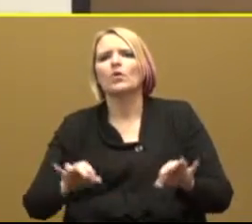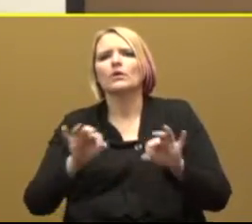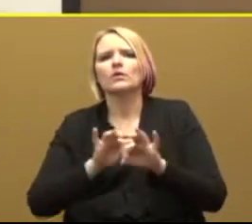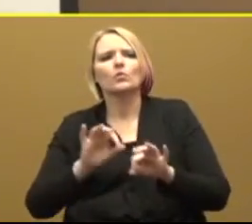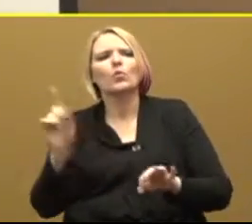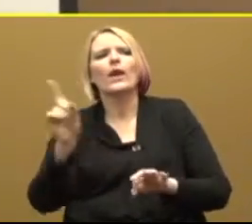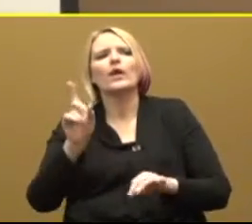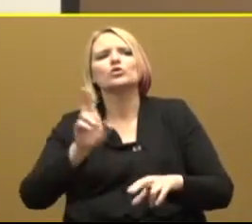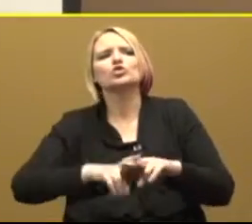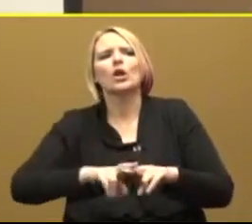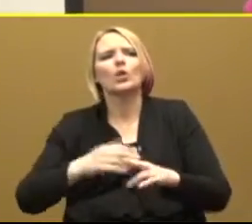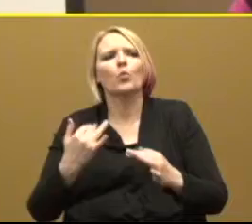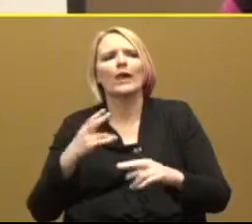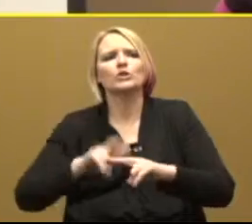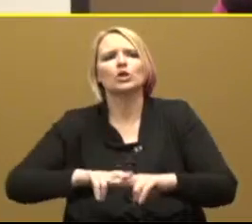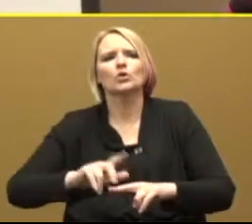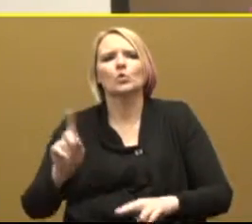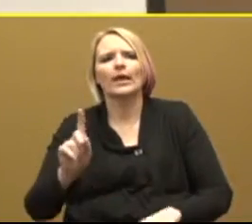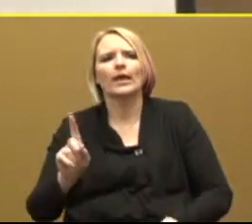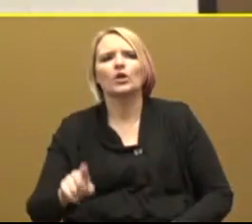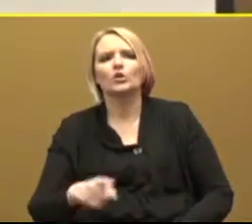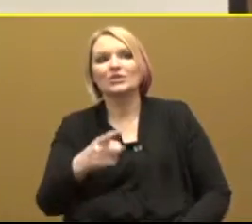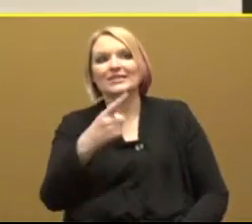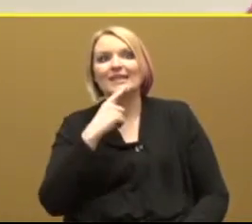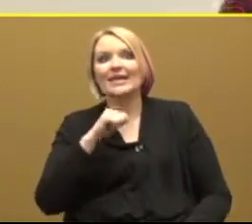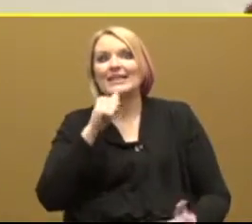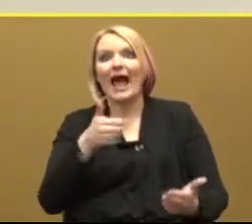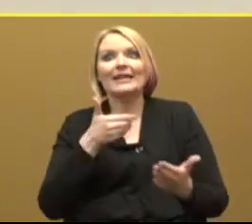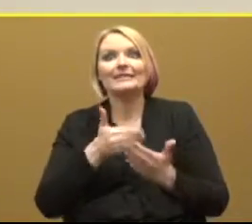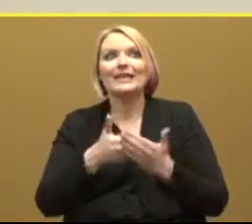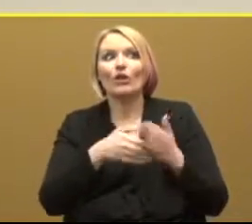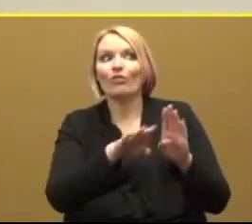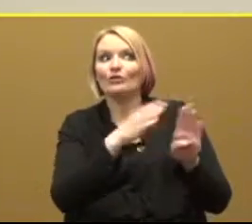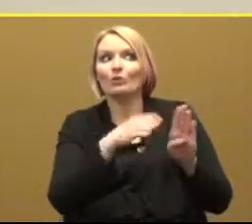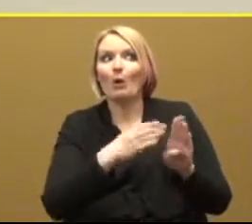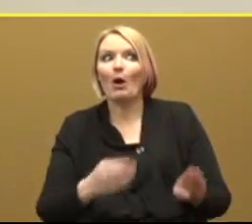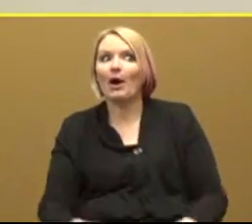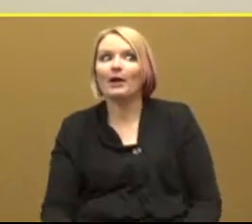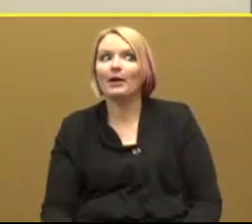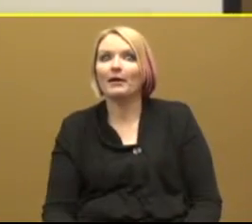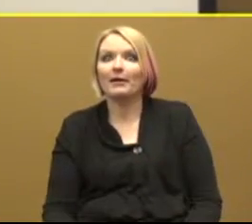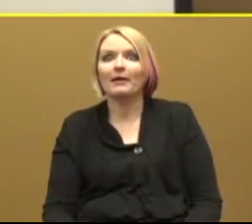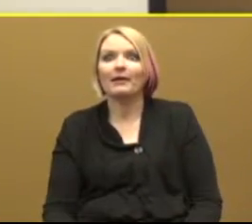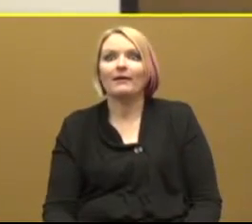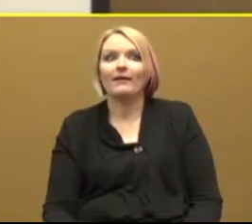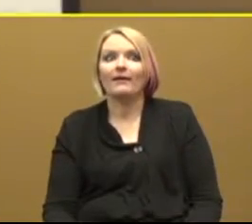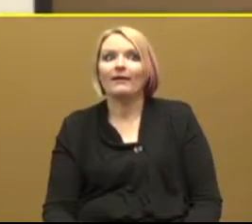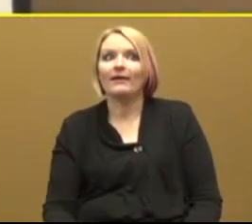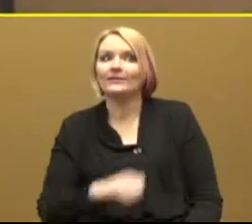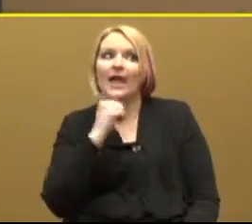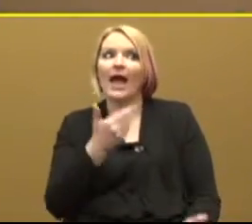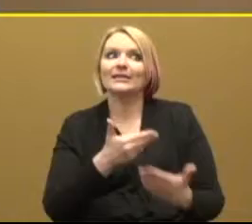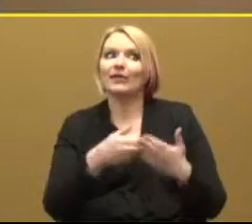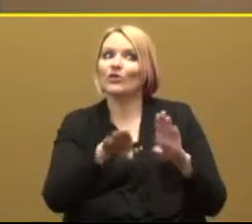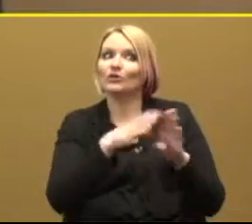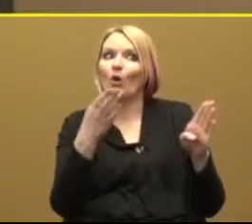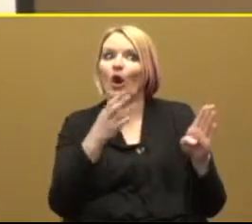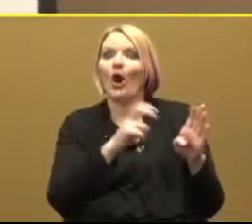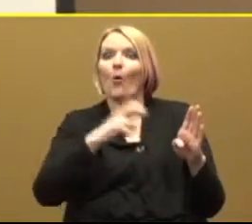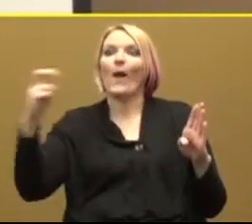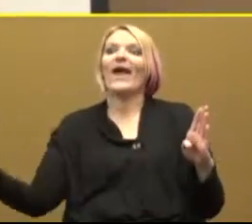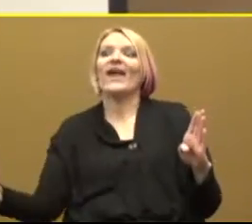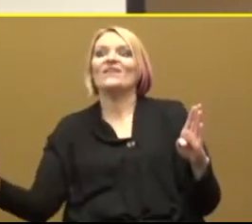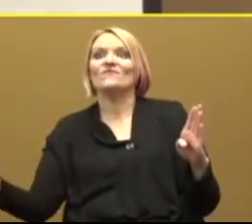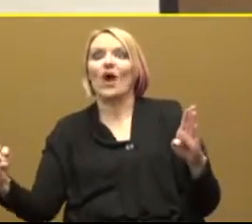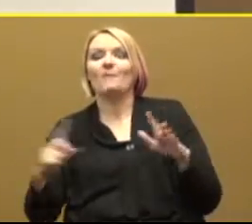Where are you going to put your weight chairs? Not by the door. Not by the door. Not by the door at all, right? Away from